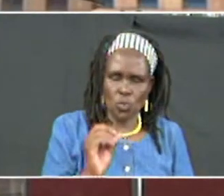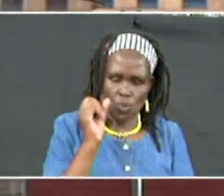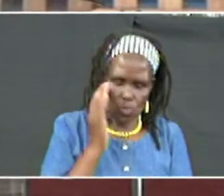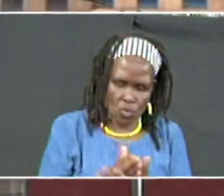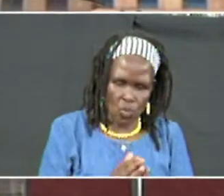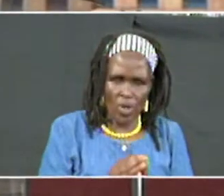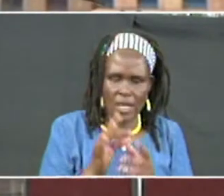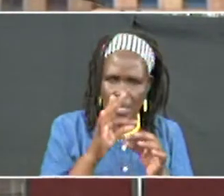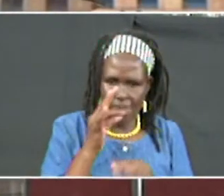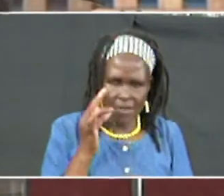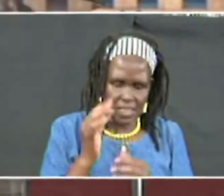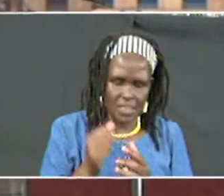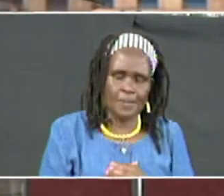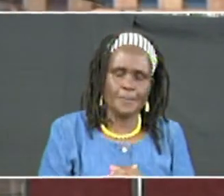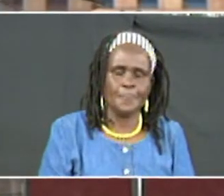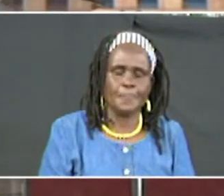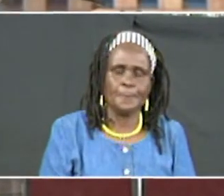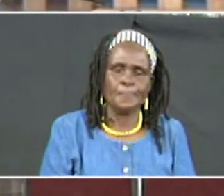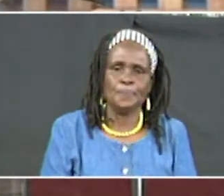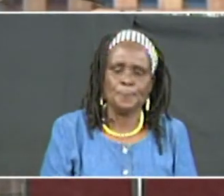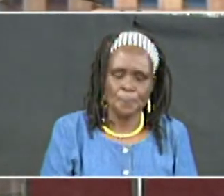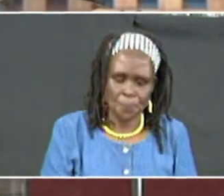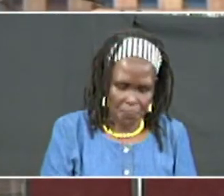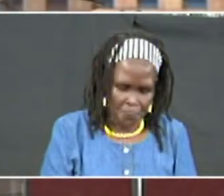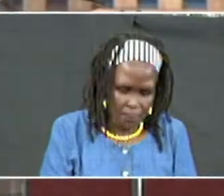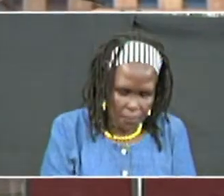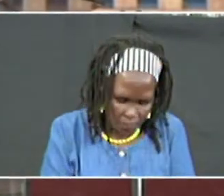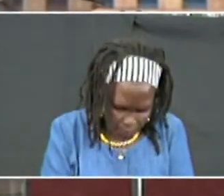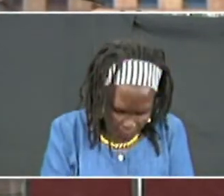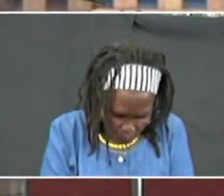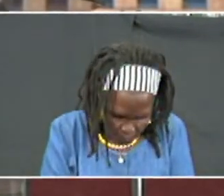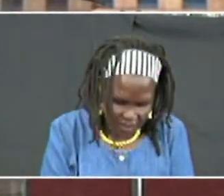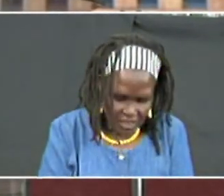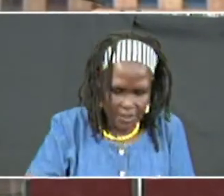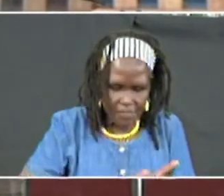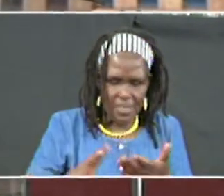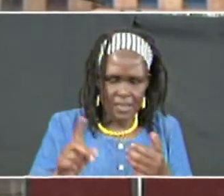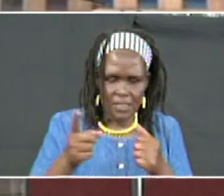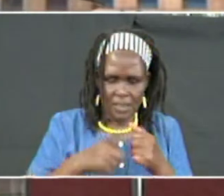of true fasting. Verse 6 and 7.